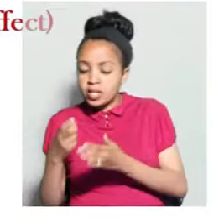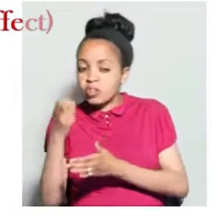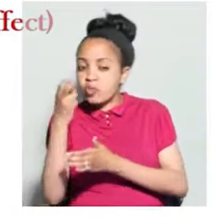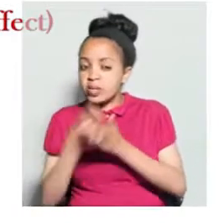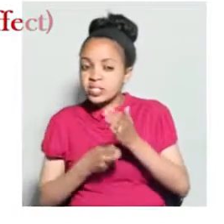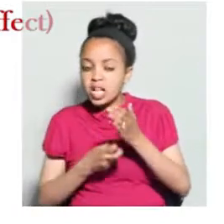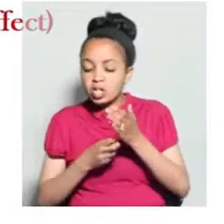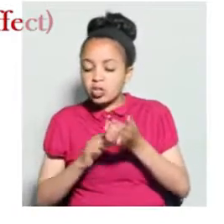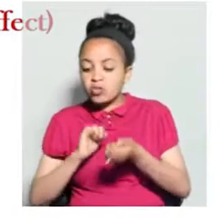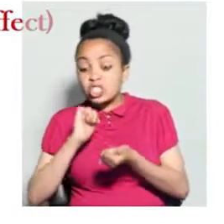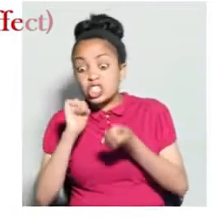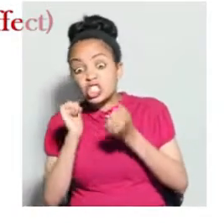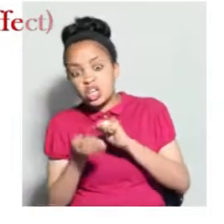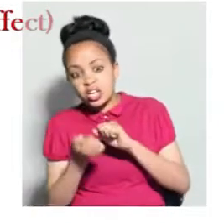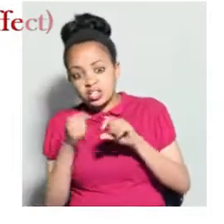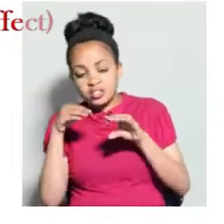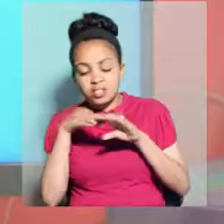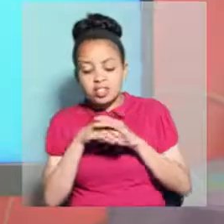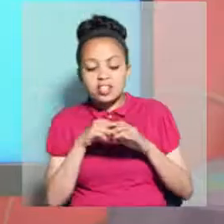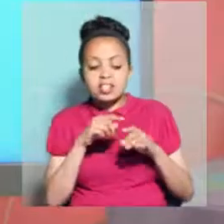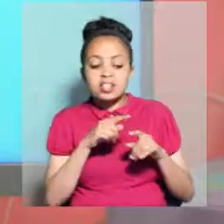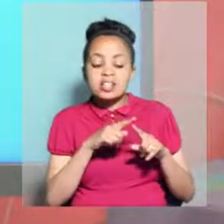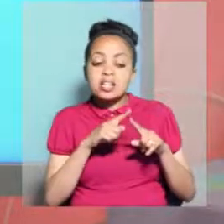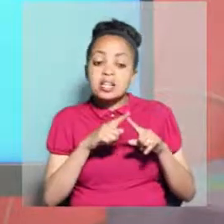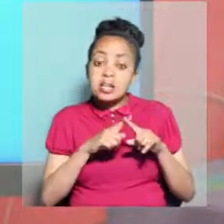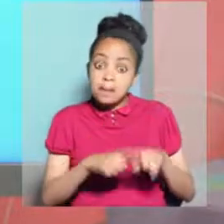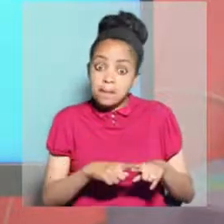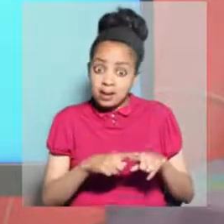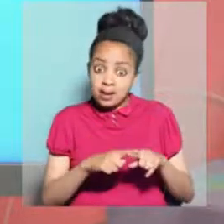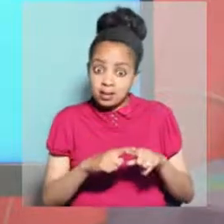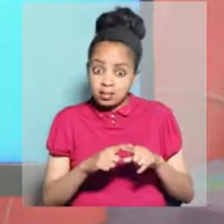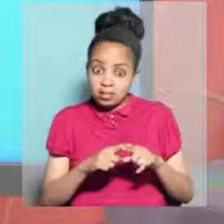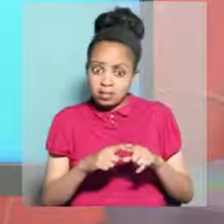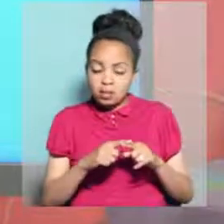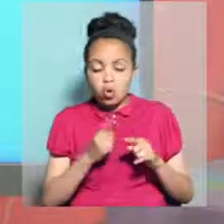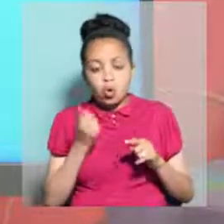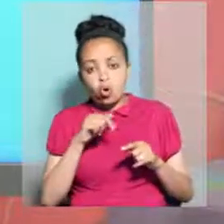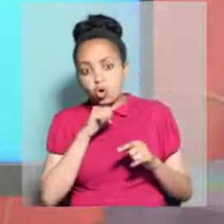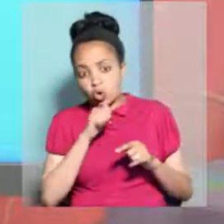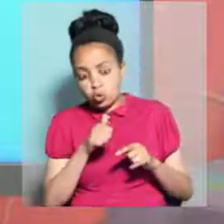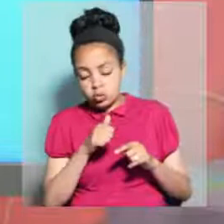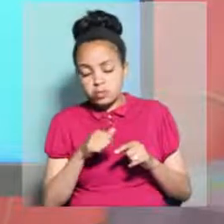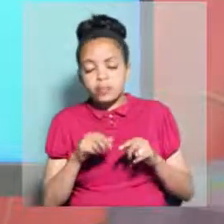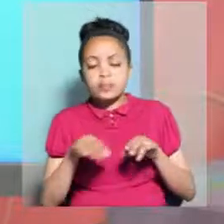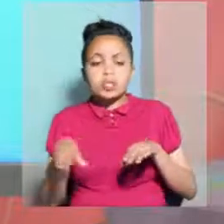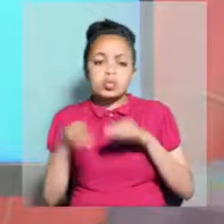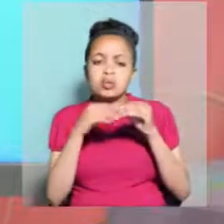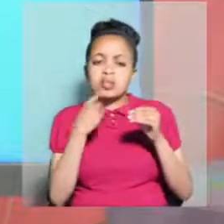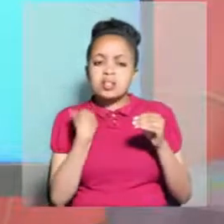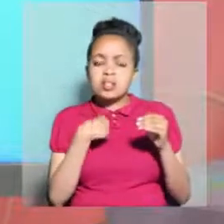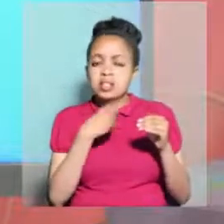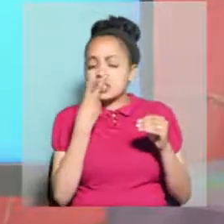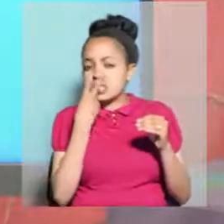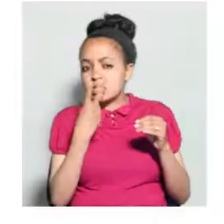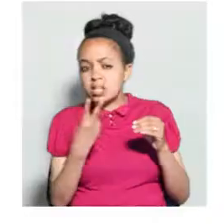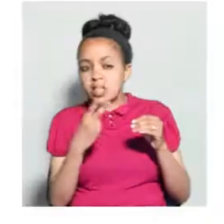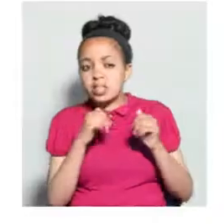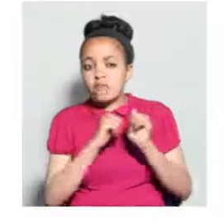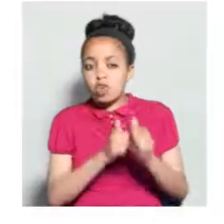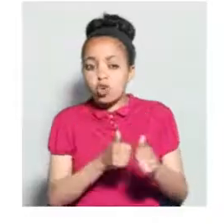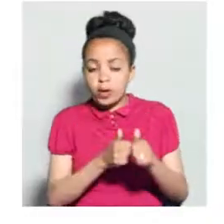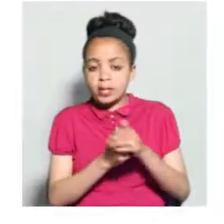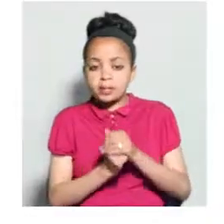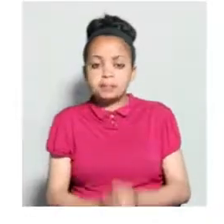of change in independent variable or not. So students, let's identify the